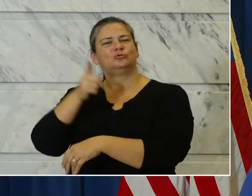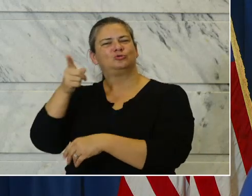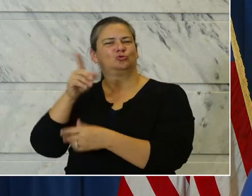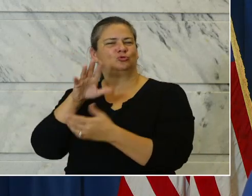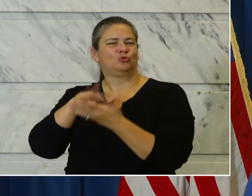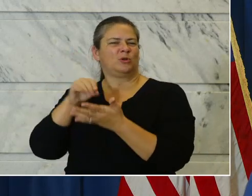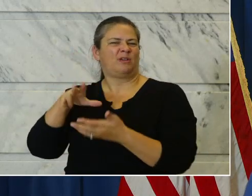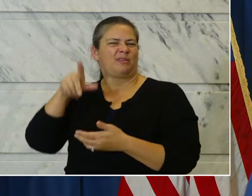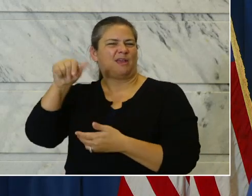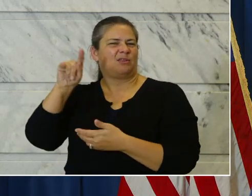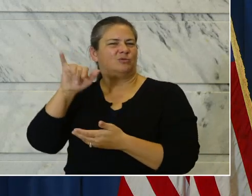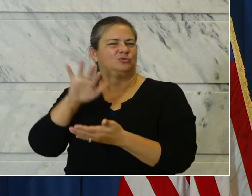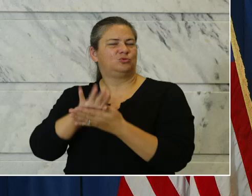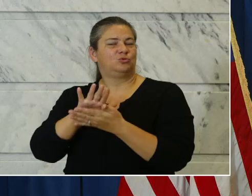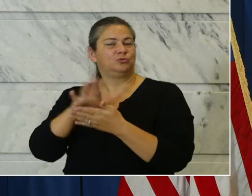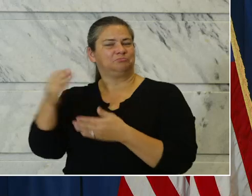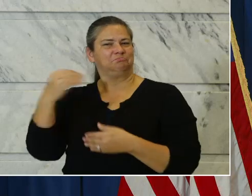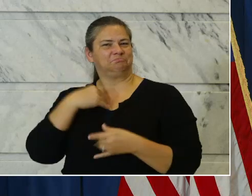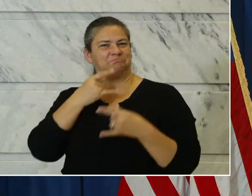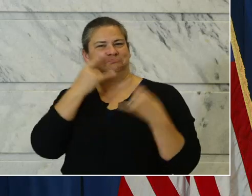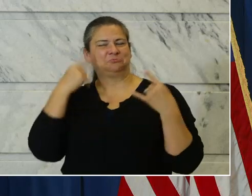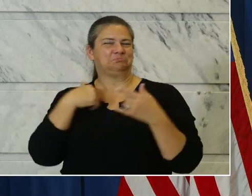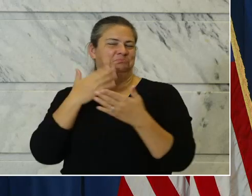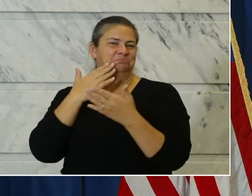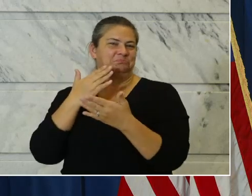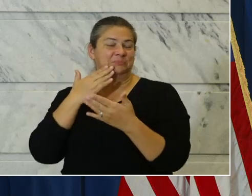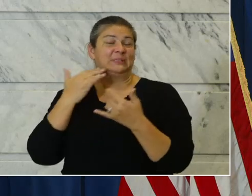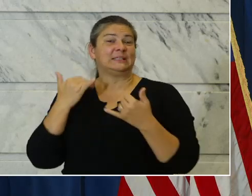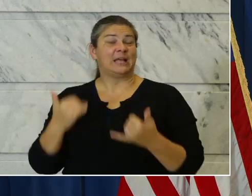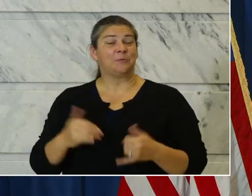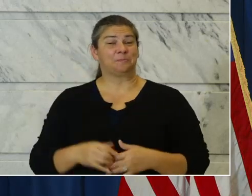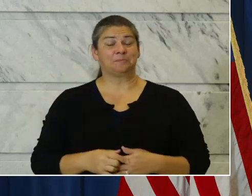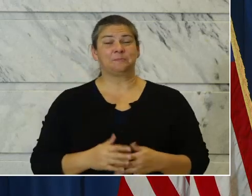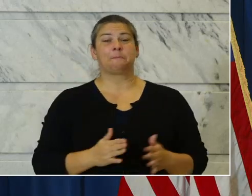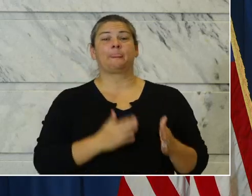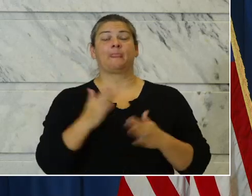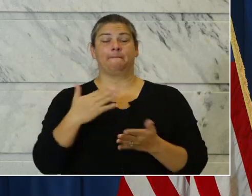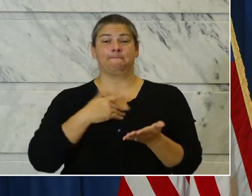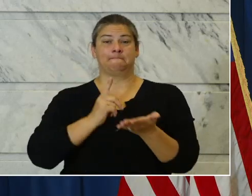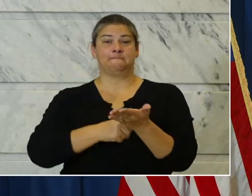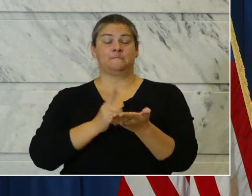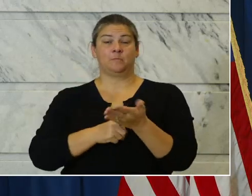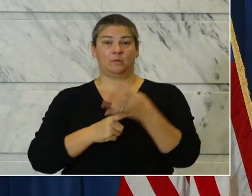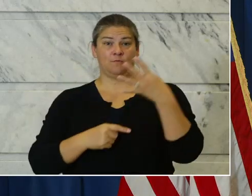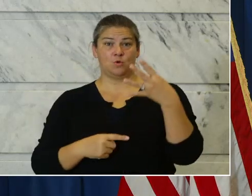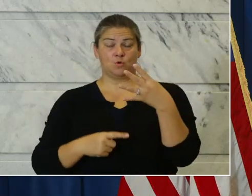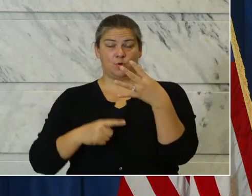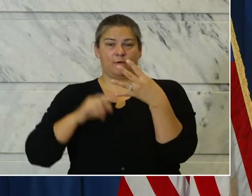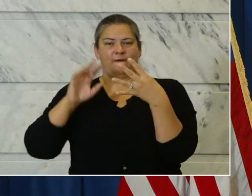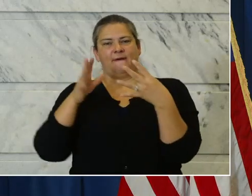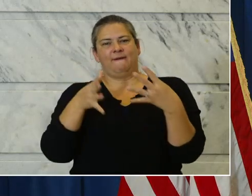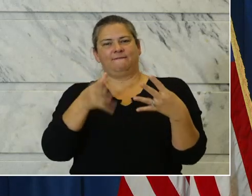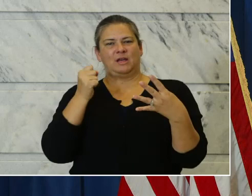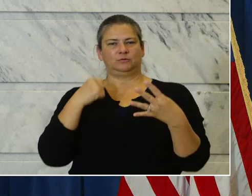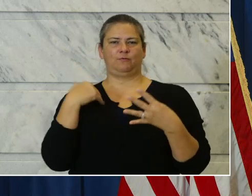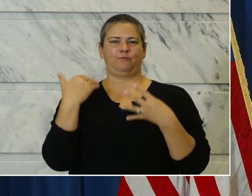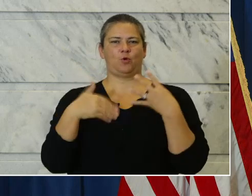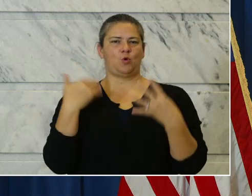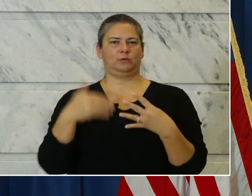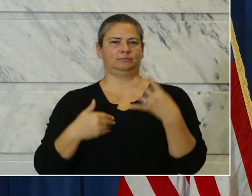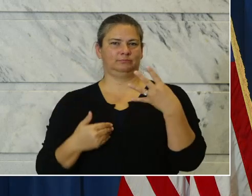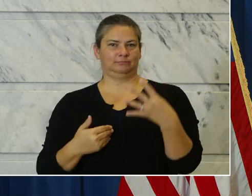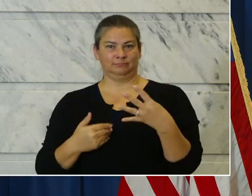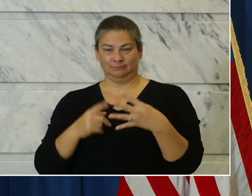talk through our Fast 4 at 4. We're going to give a quick update on our program to help people with